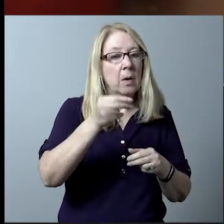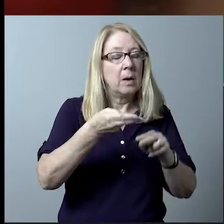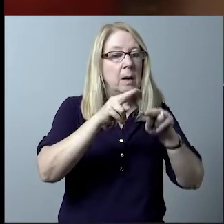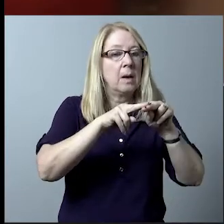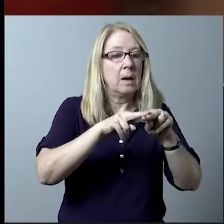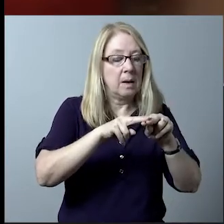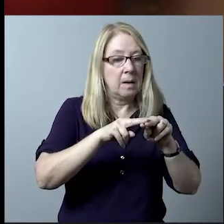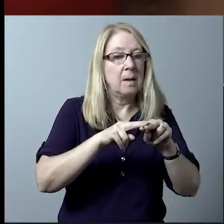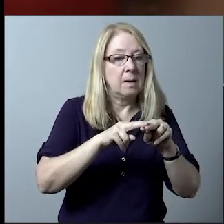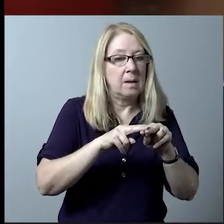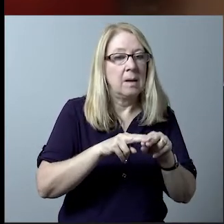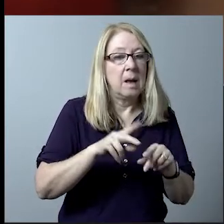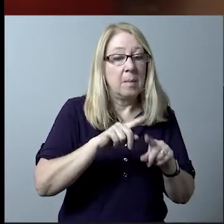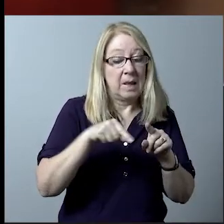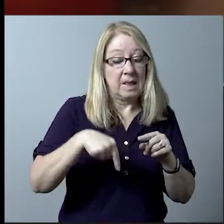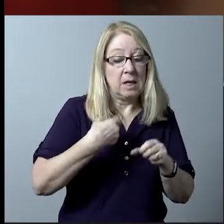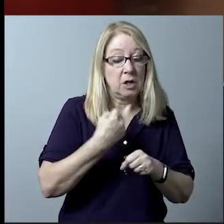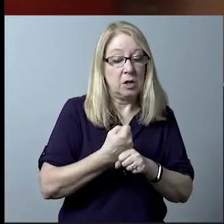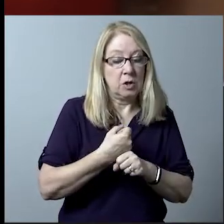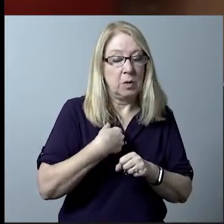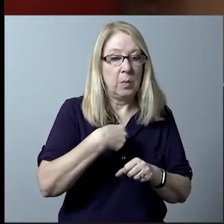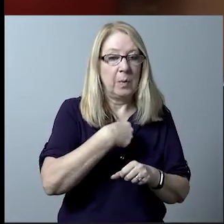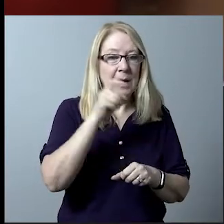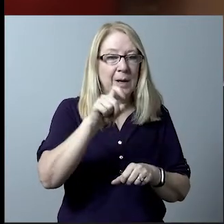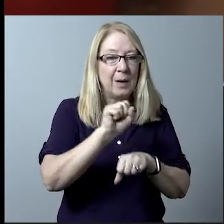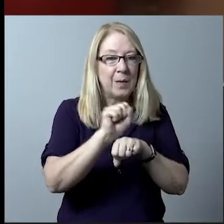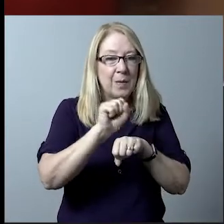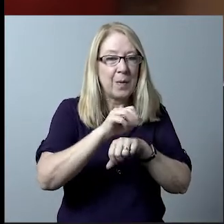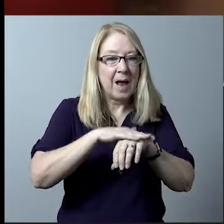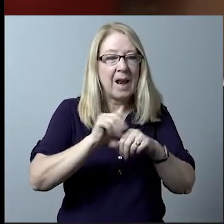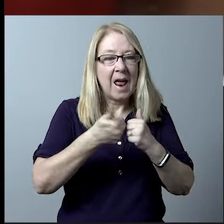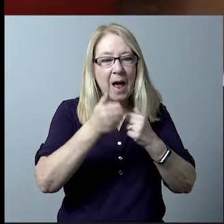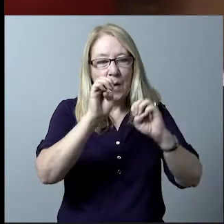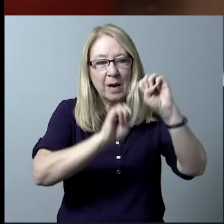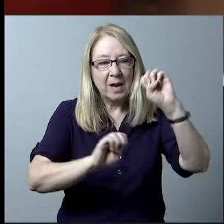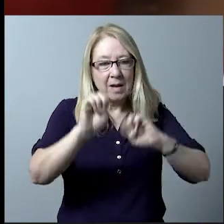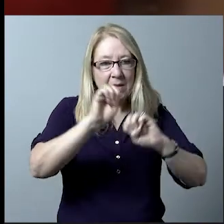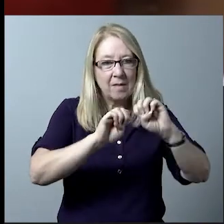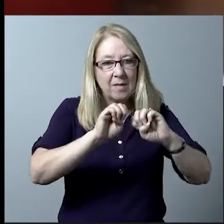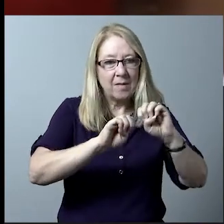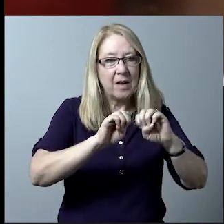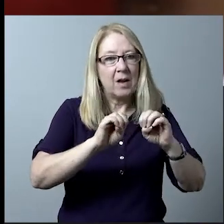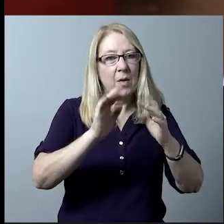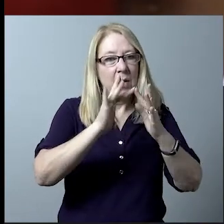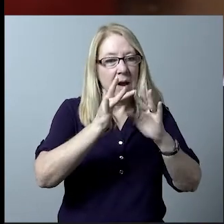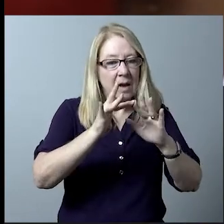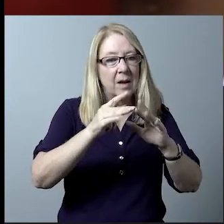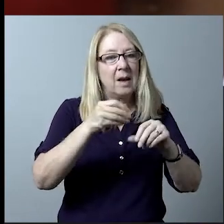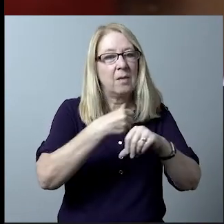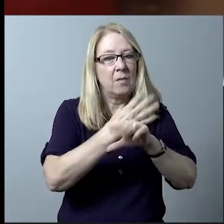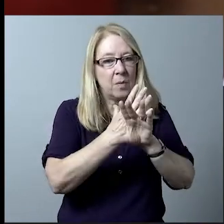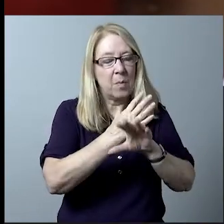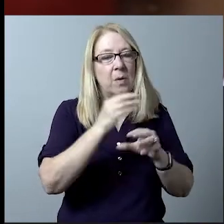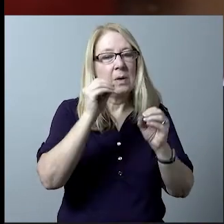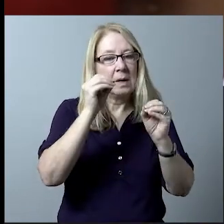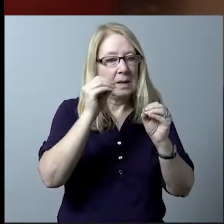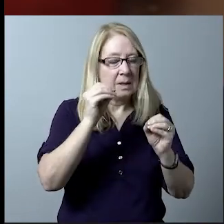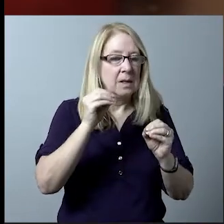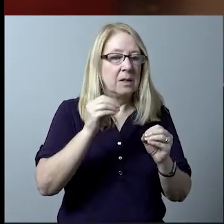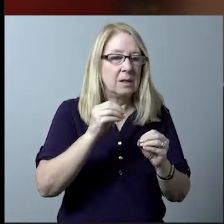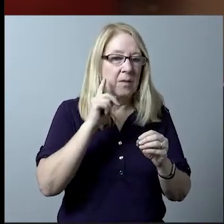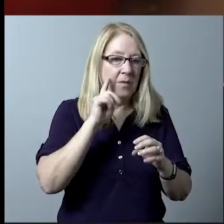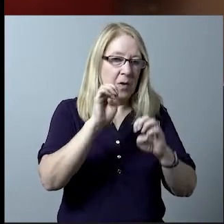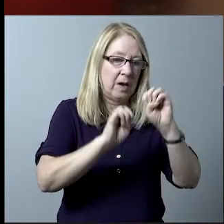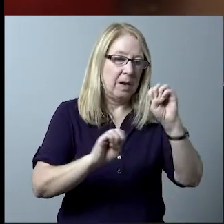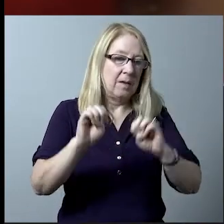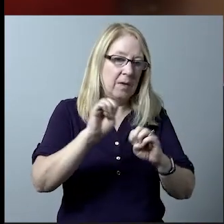merit evaluations. And I think that this year we'd like to work on how you evaluate online and remote teaching to